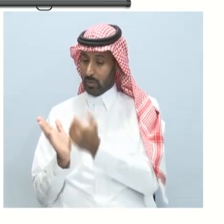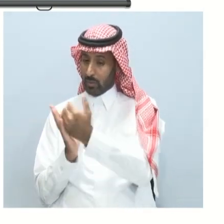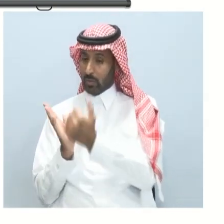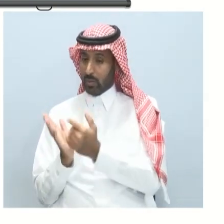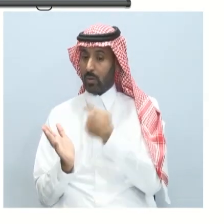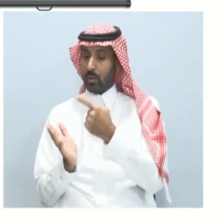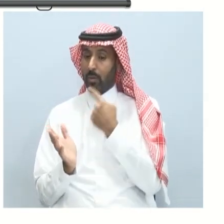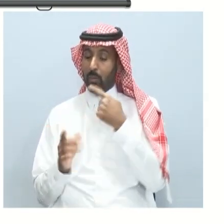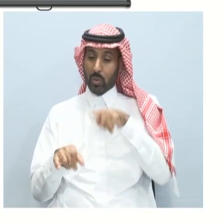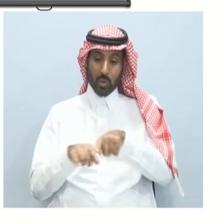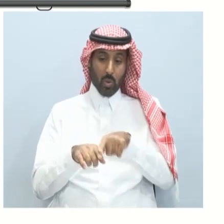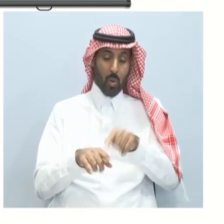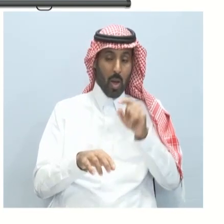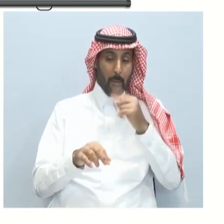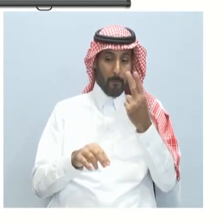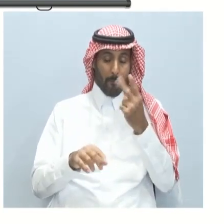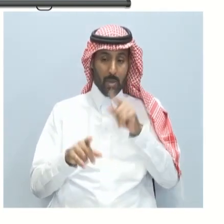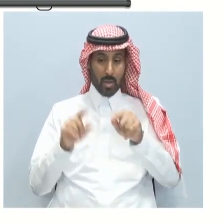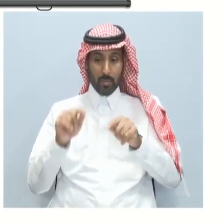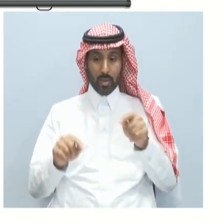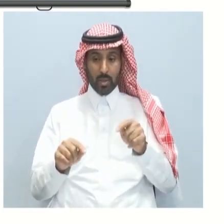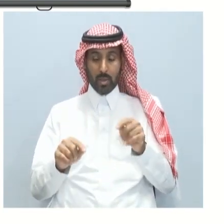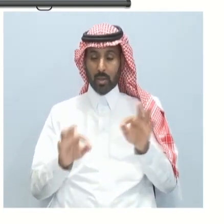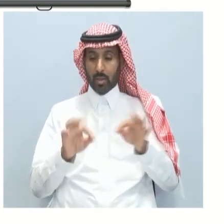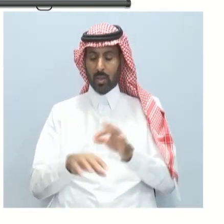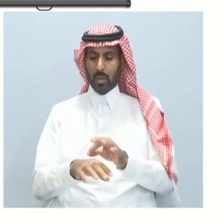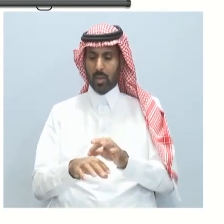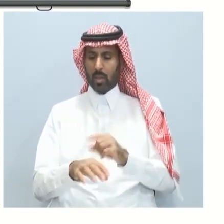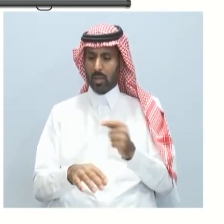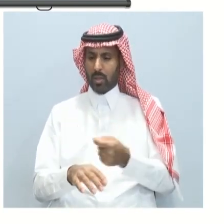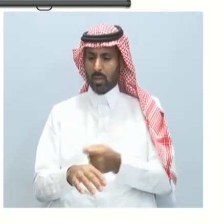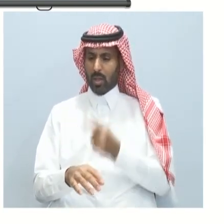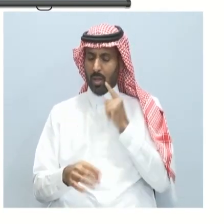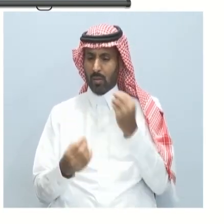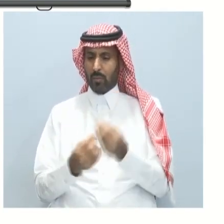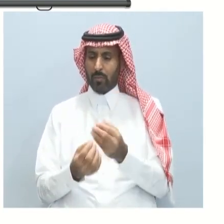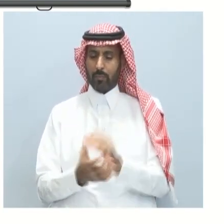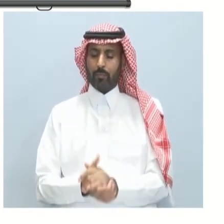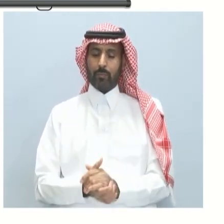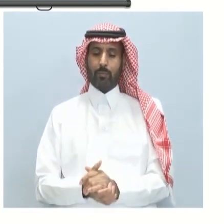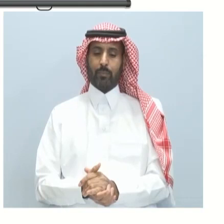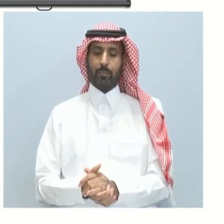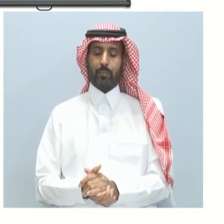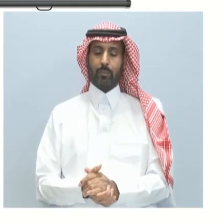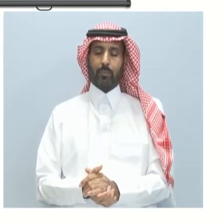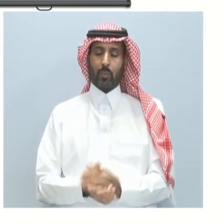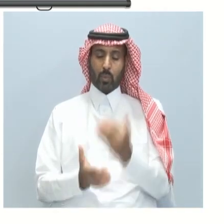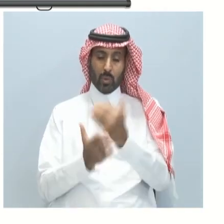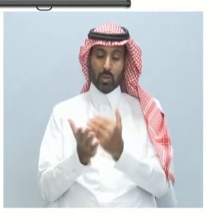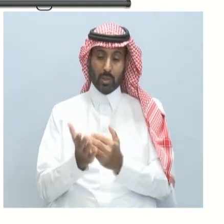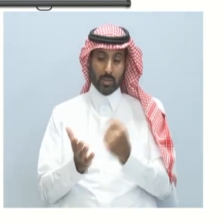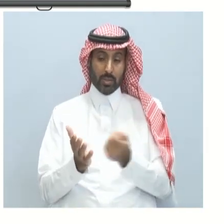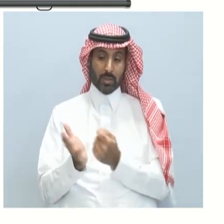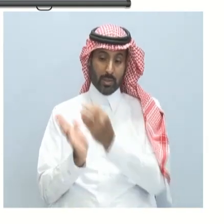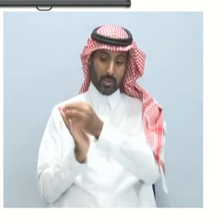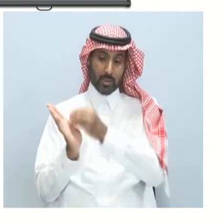talked about two people and we wrote the things that they have in common in the middle. We organized writing steps.